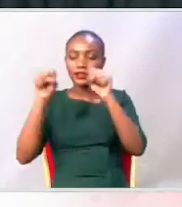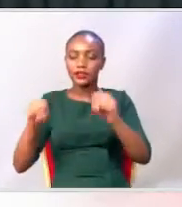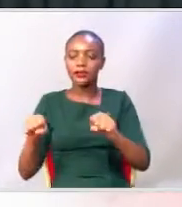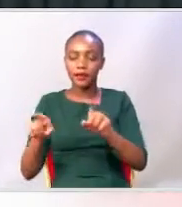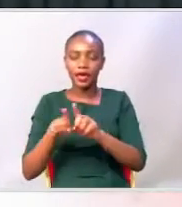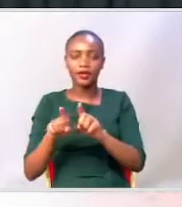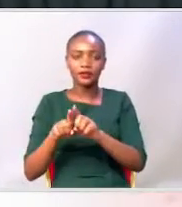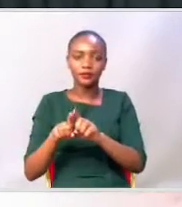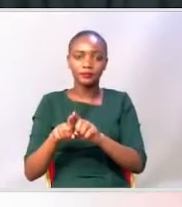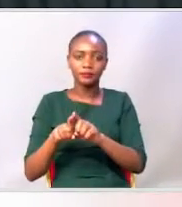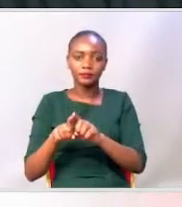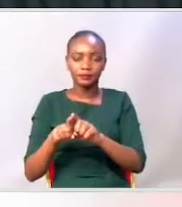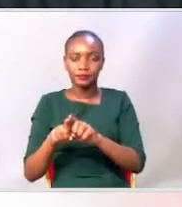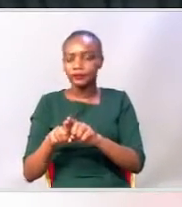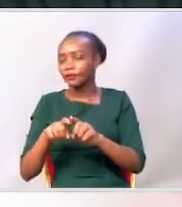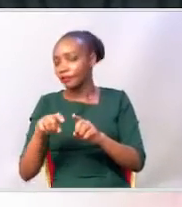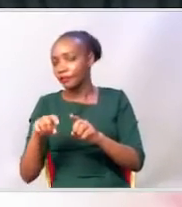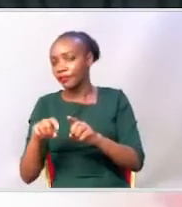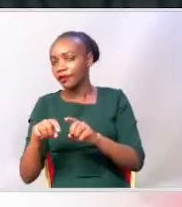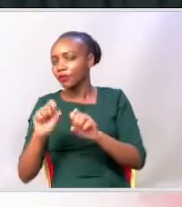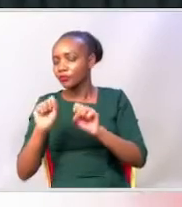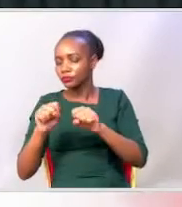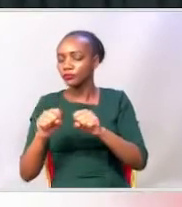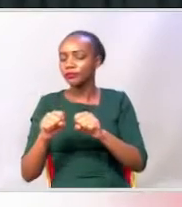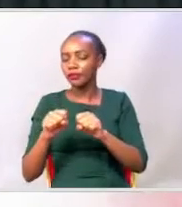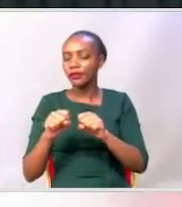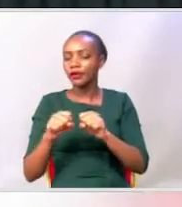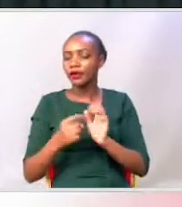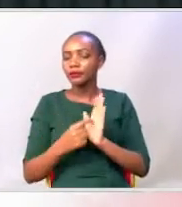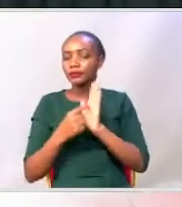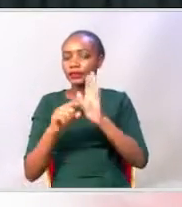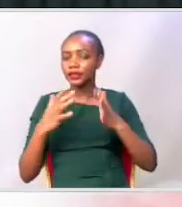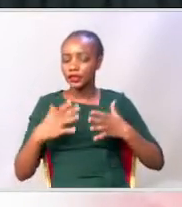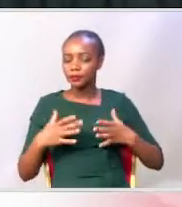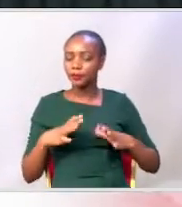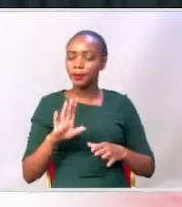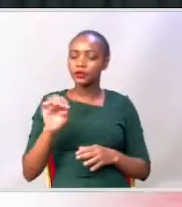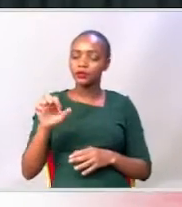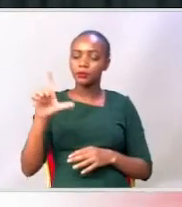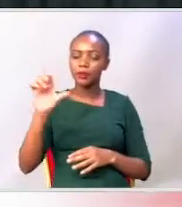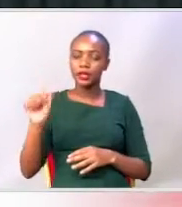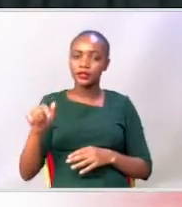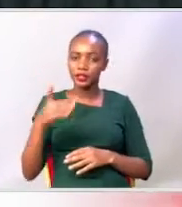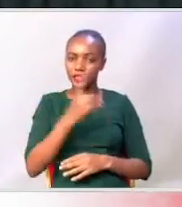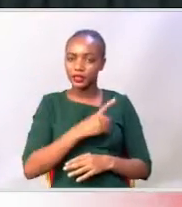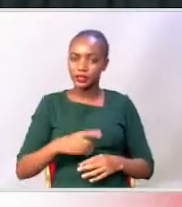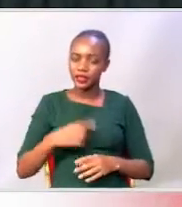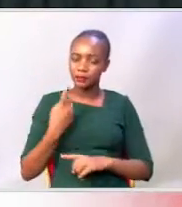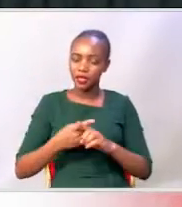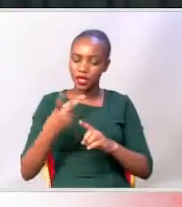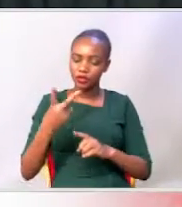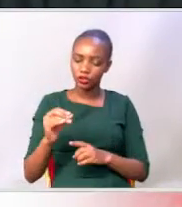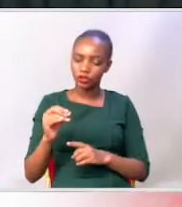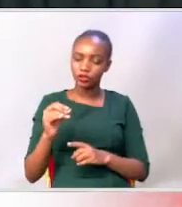commercial losses, and this will be reflected in people's bills in December of this year.